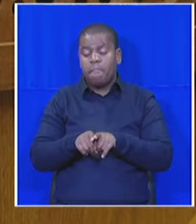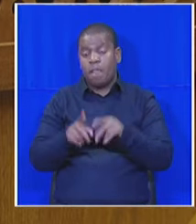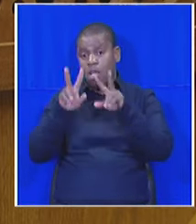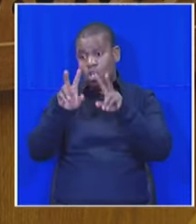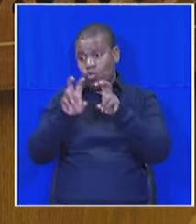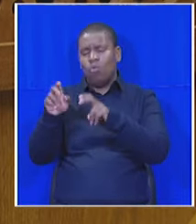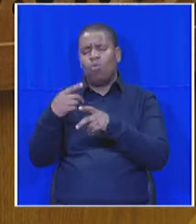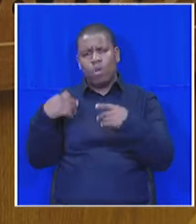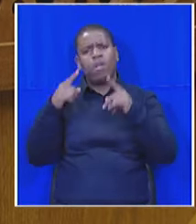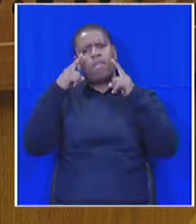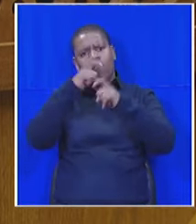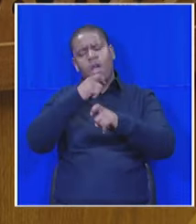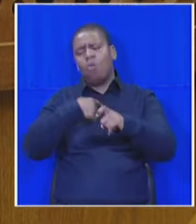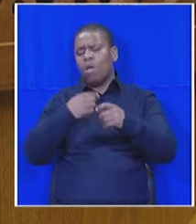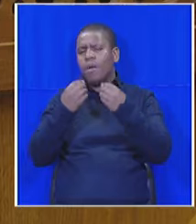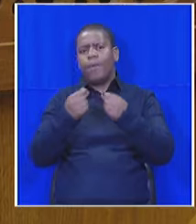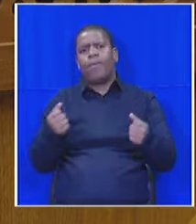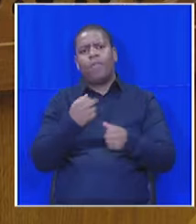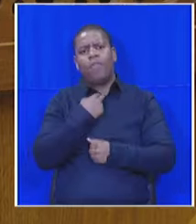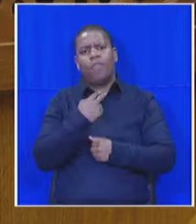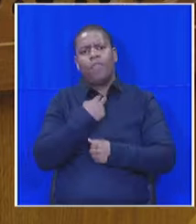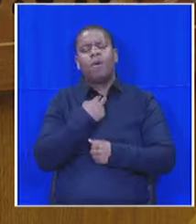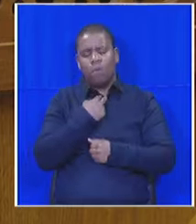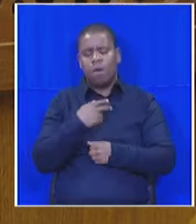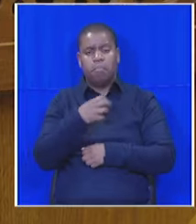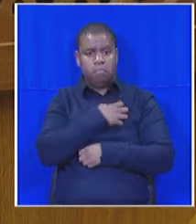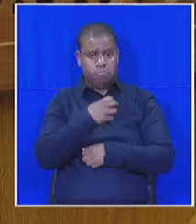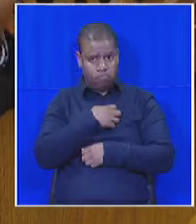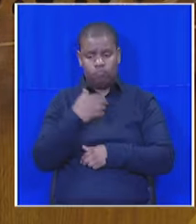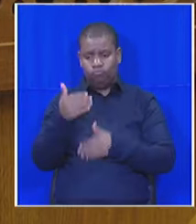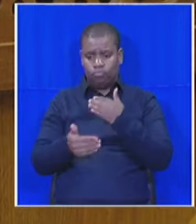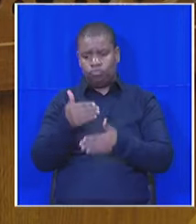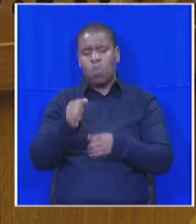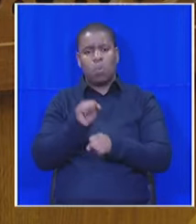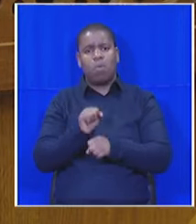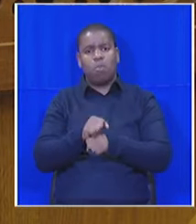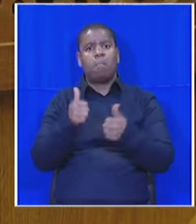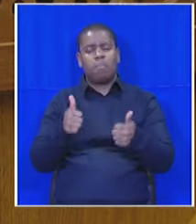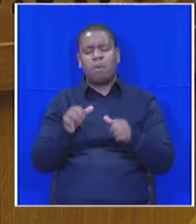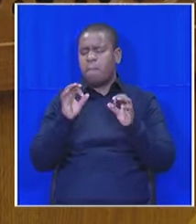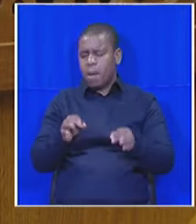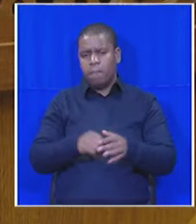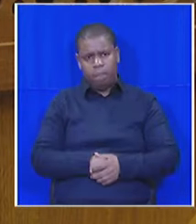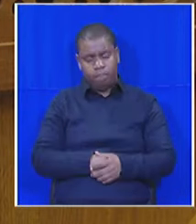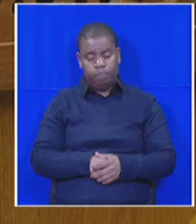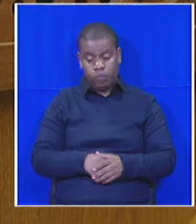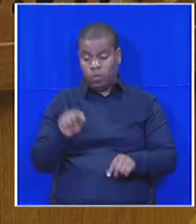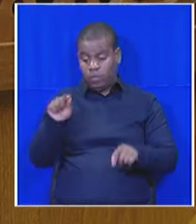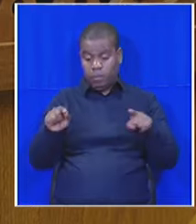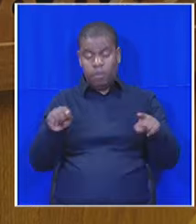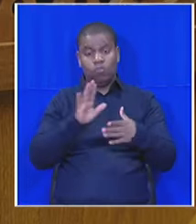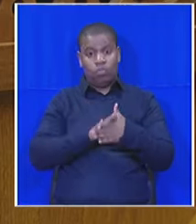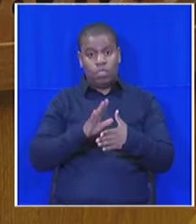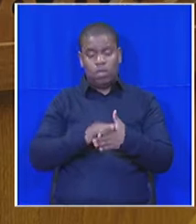difficult for us as a DA to support the budget of a ministry which actually quite works much better than others. For those reasons, we